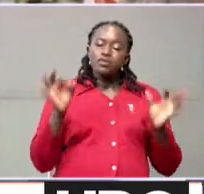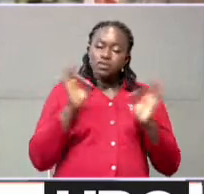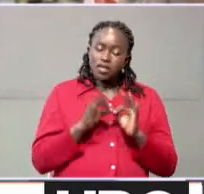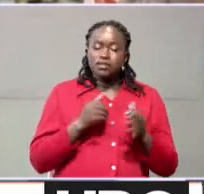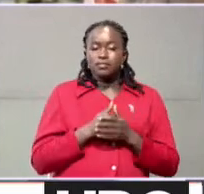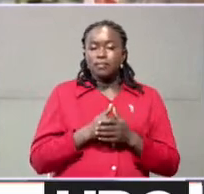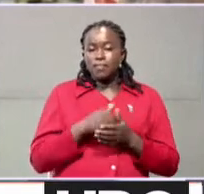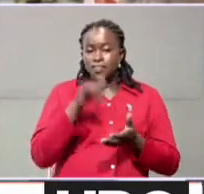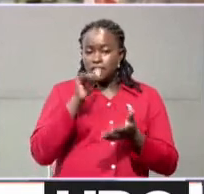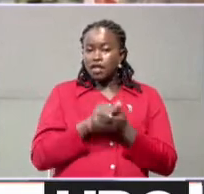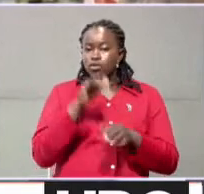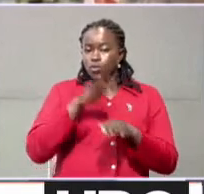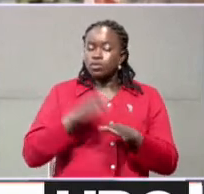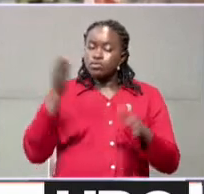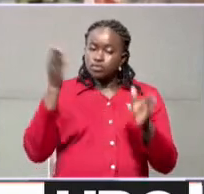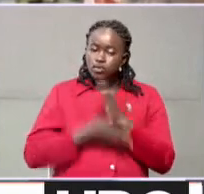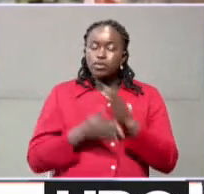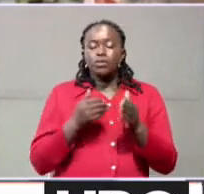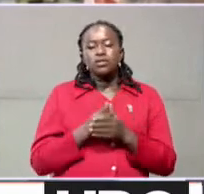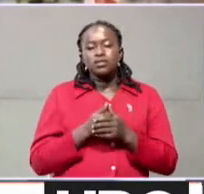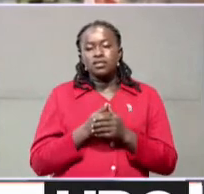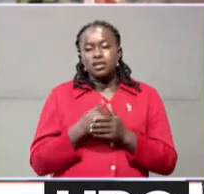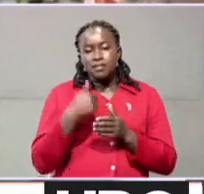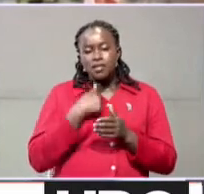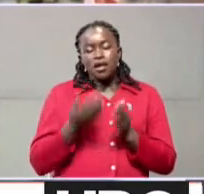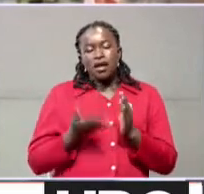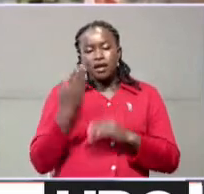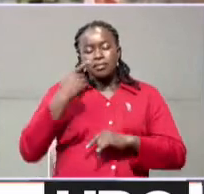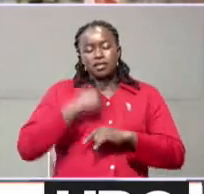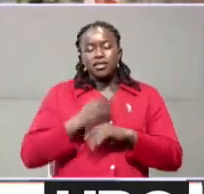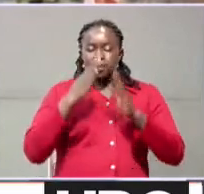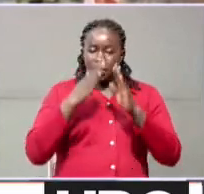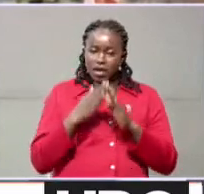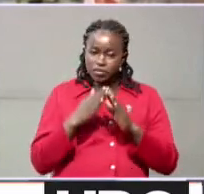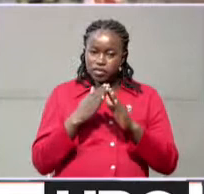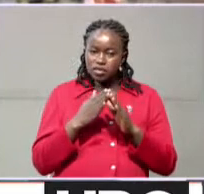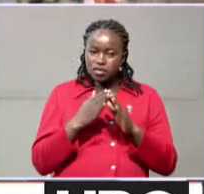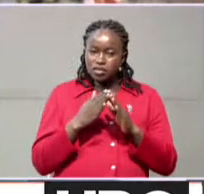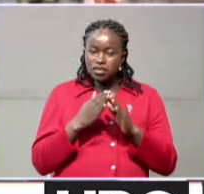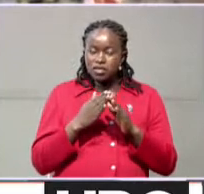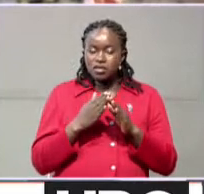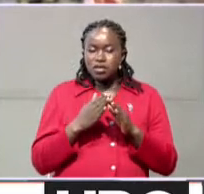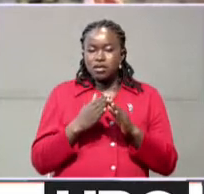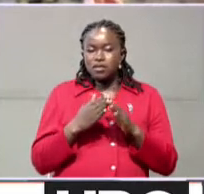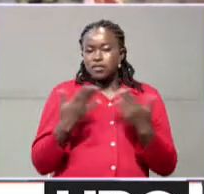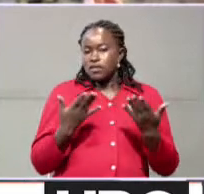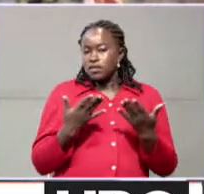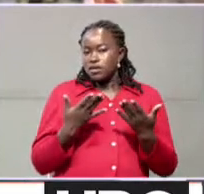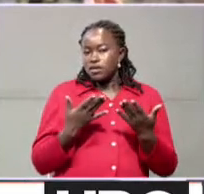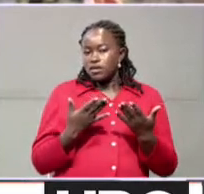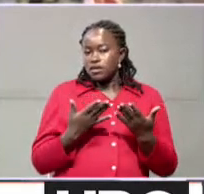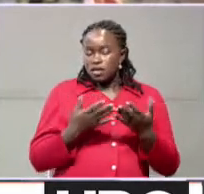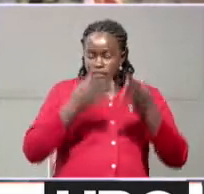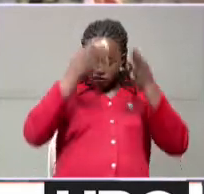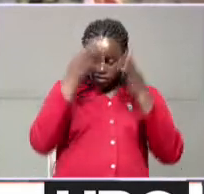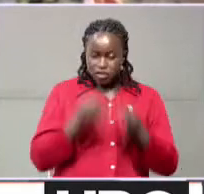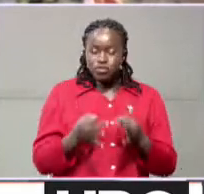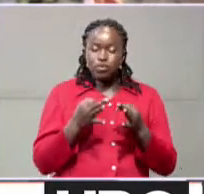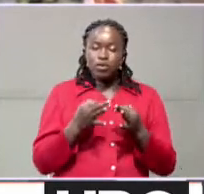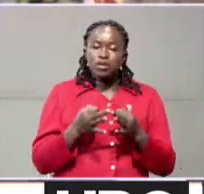that on record i update the house on the current position about disbursement